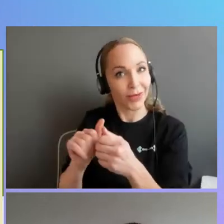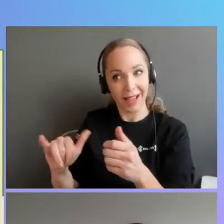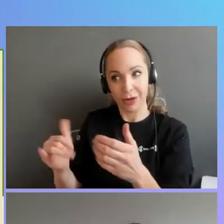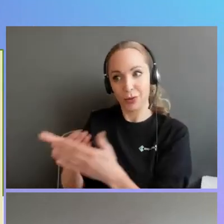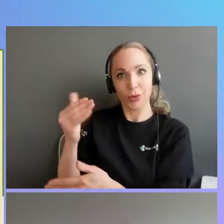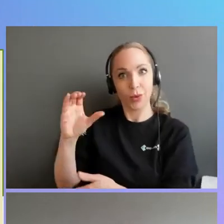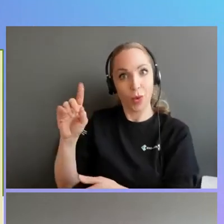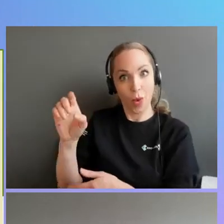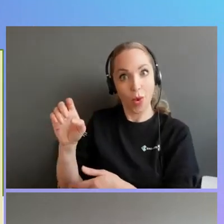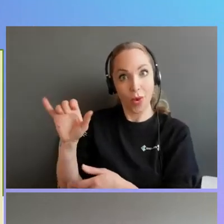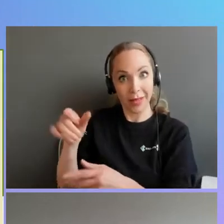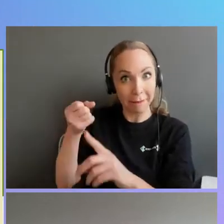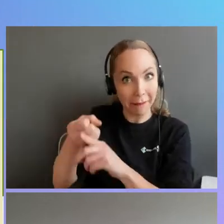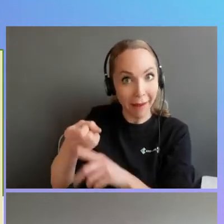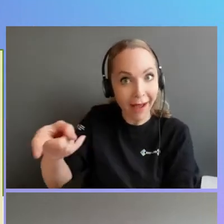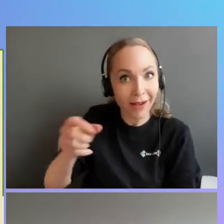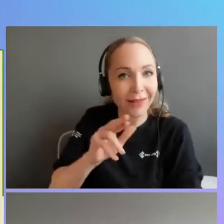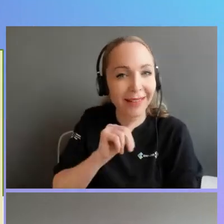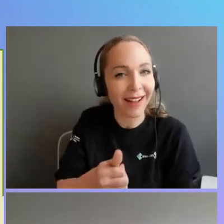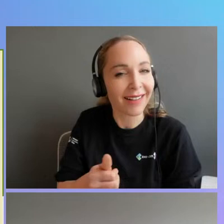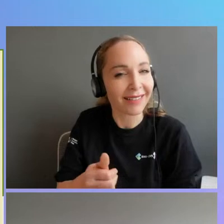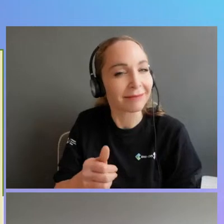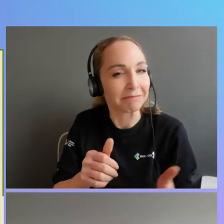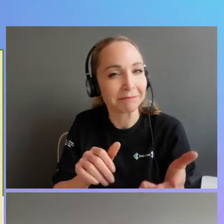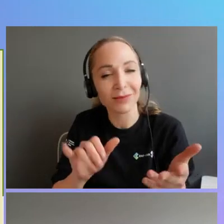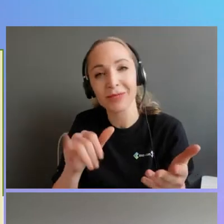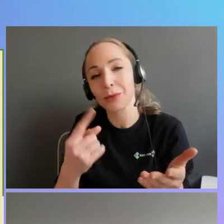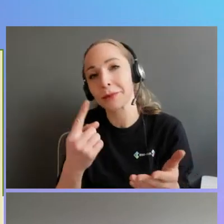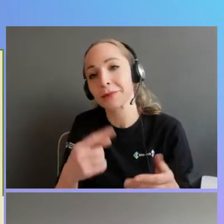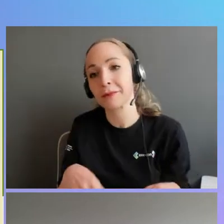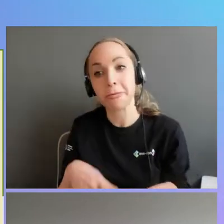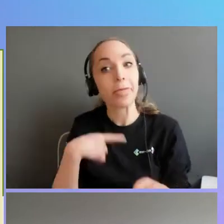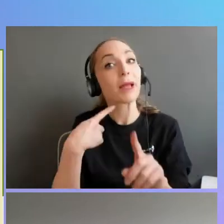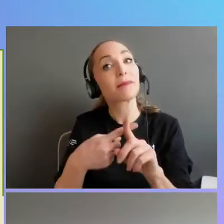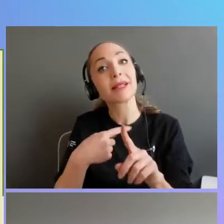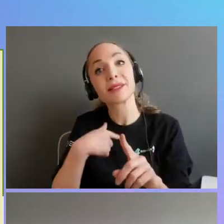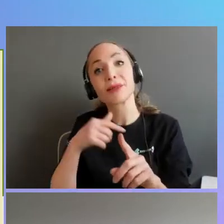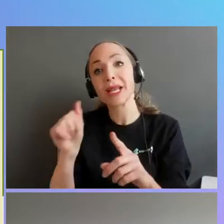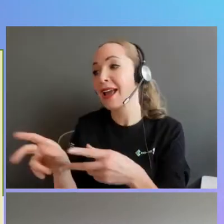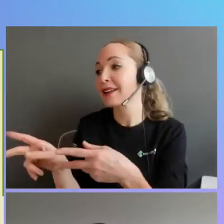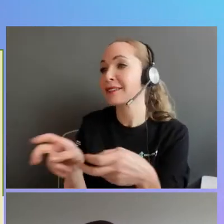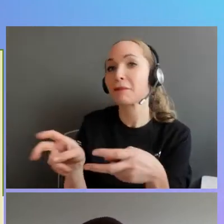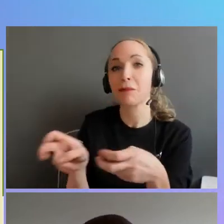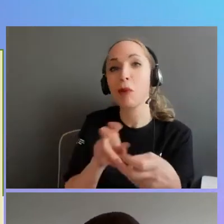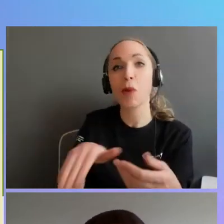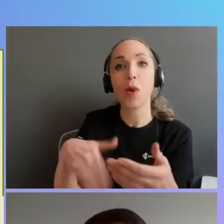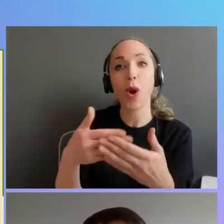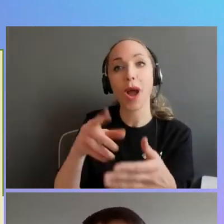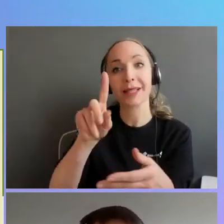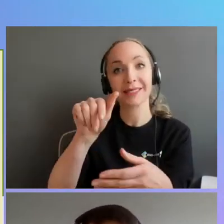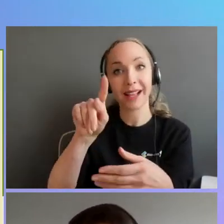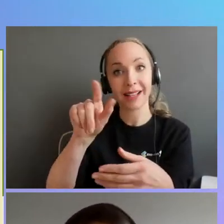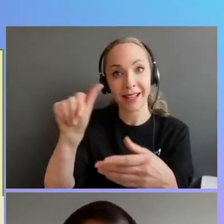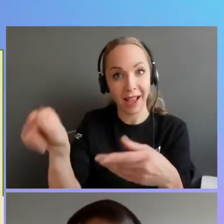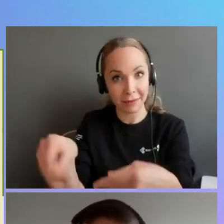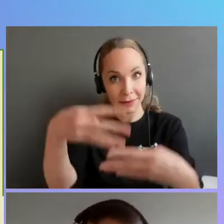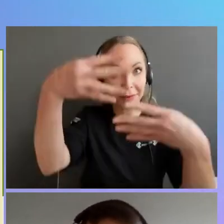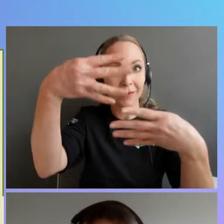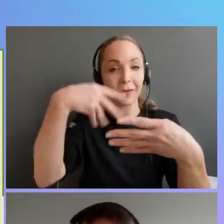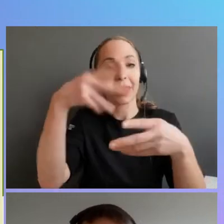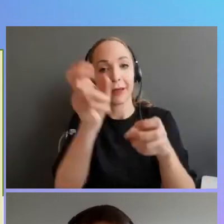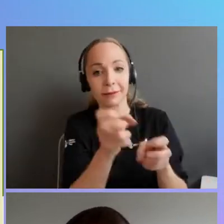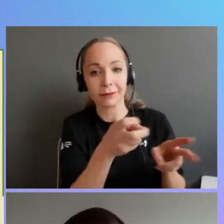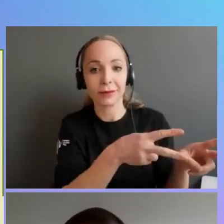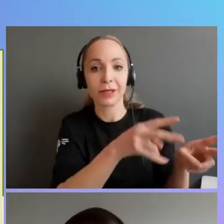As well, we could export all of this data in a JSON or a CSV